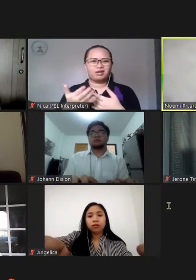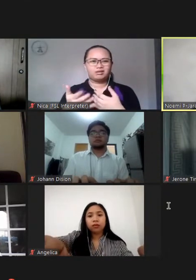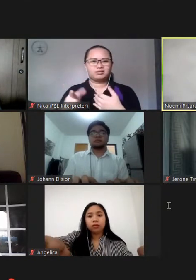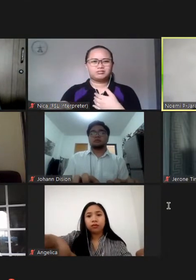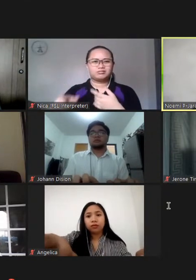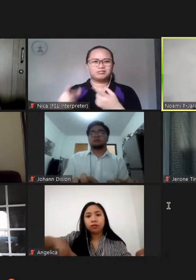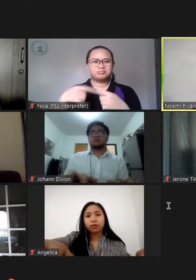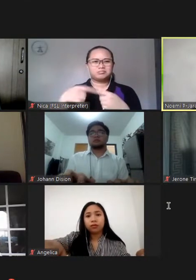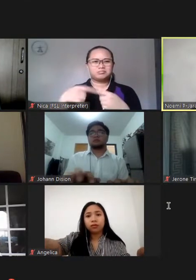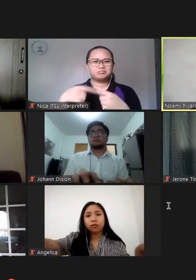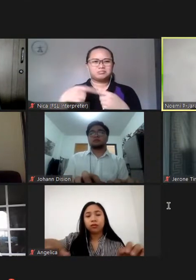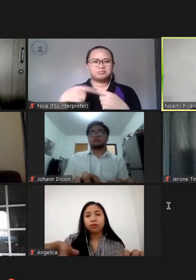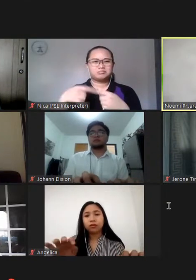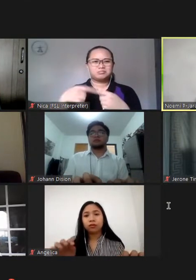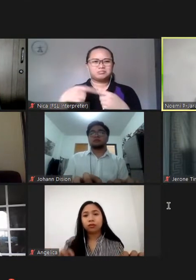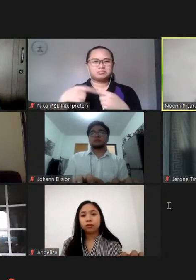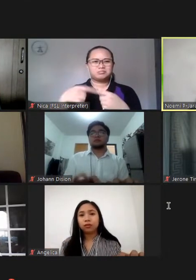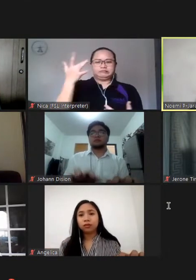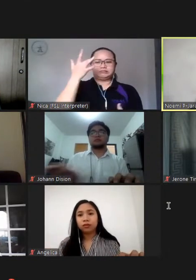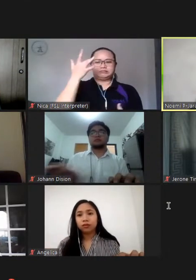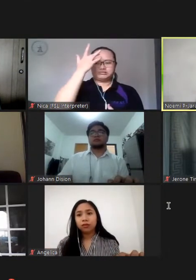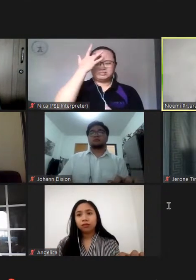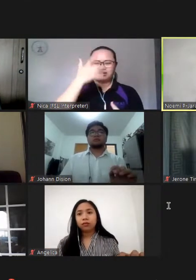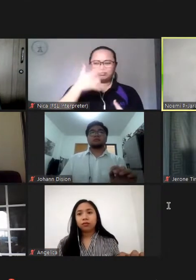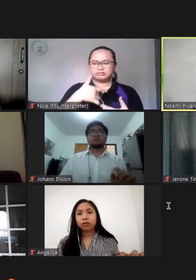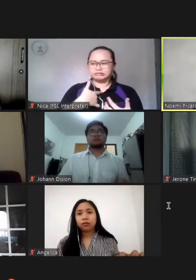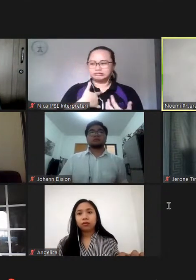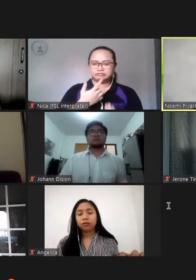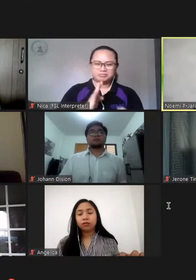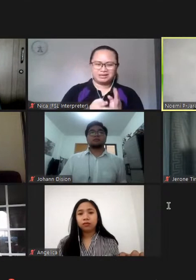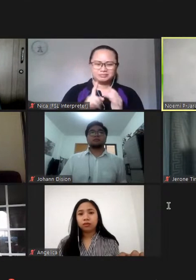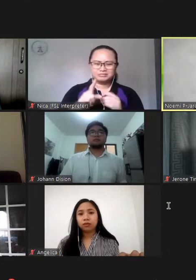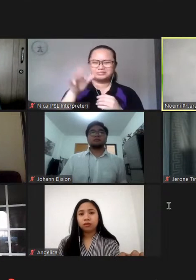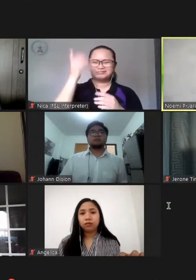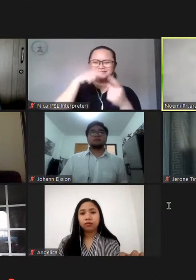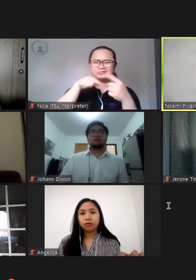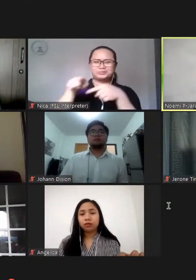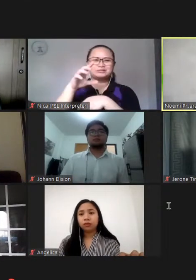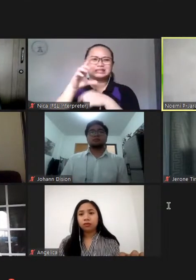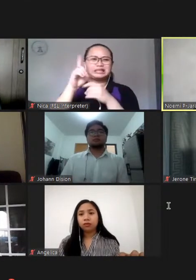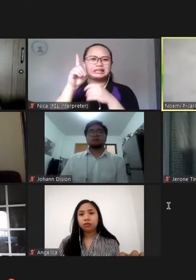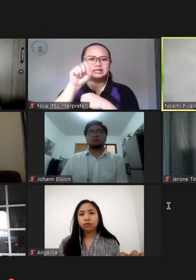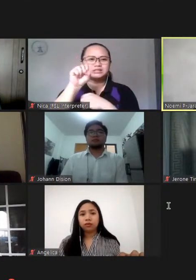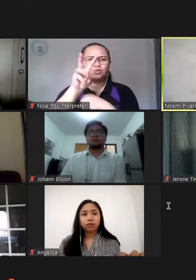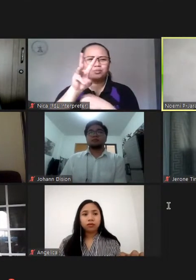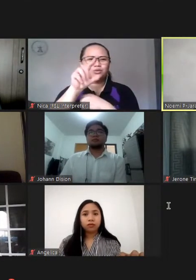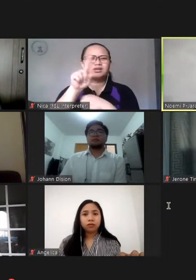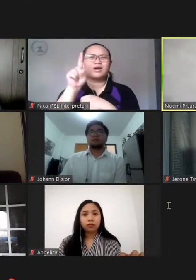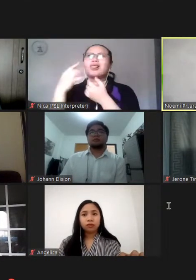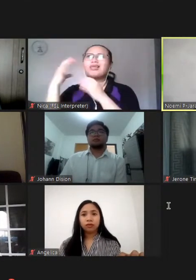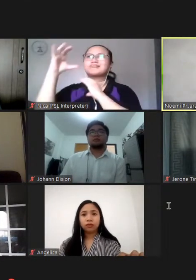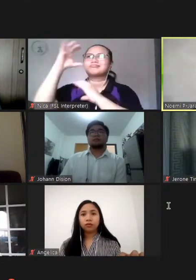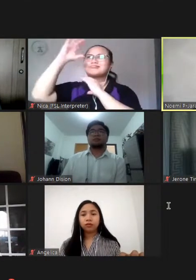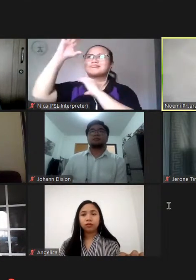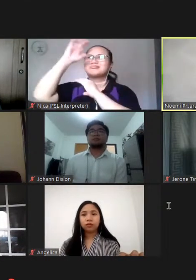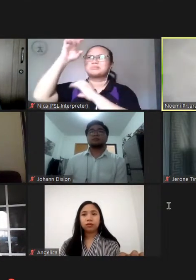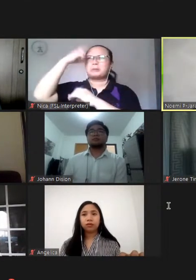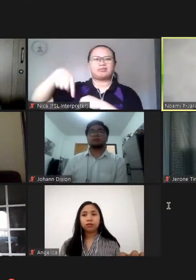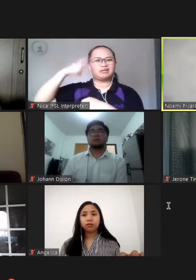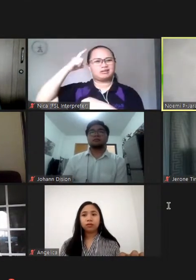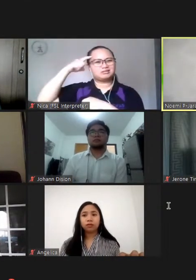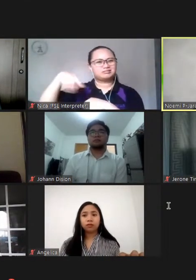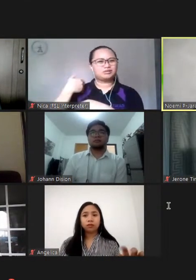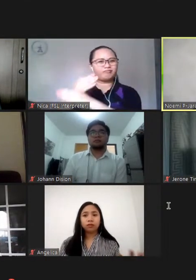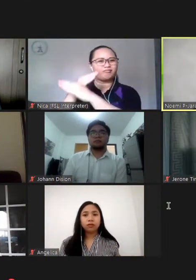mga libreng ganyan. Hindi siya naintindihan. So hindi rin natulungan. So sayang eh. Yung barrier talaga to